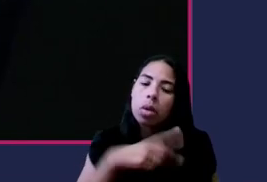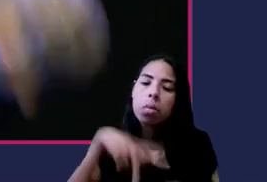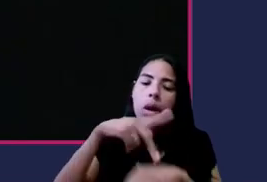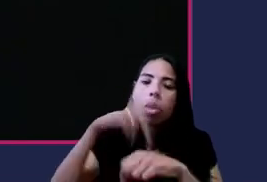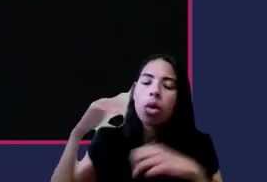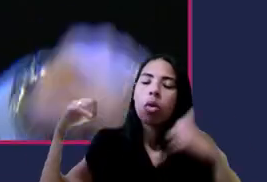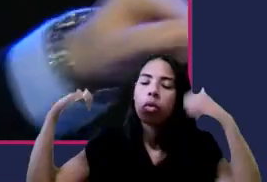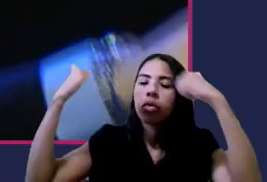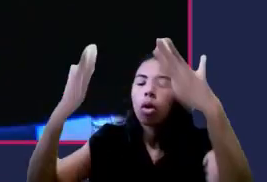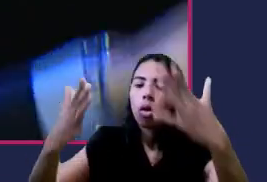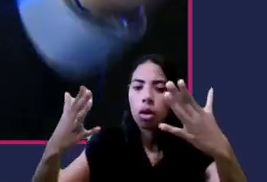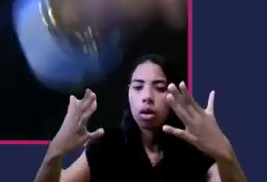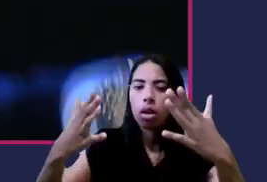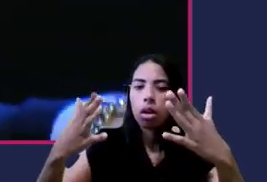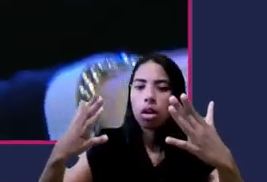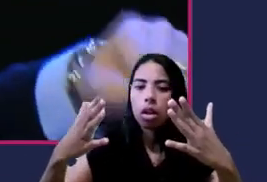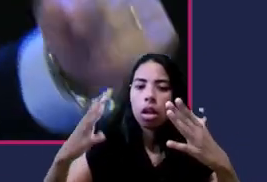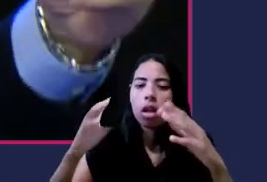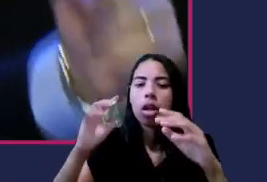About surgery,